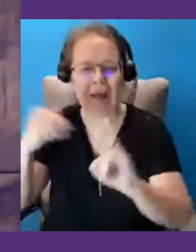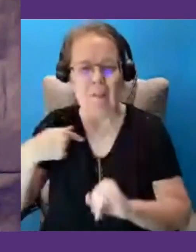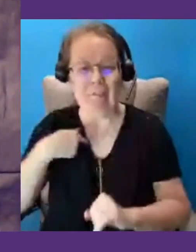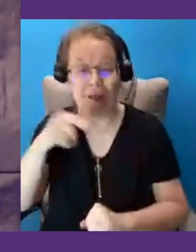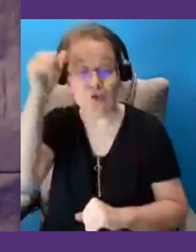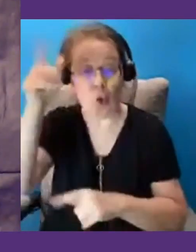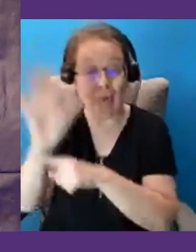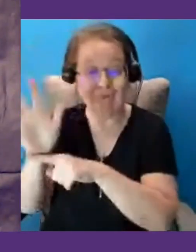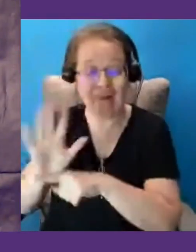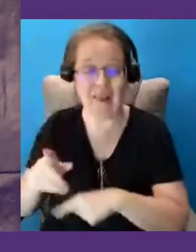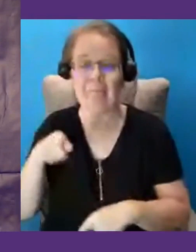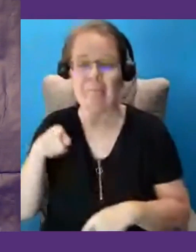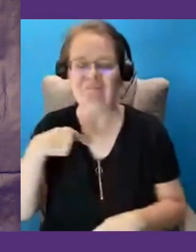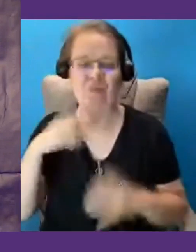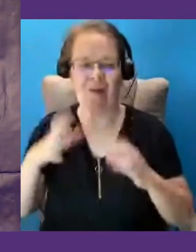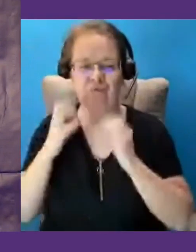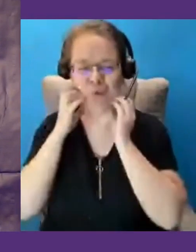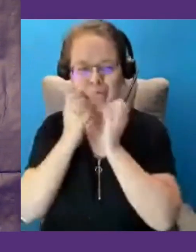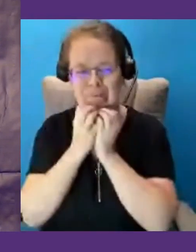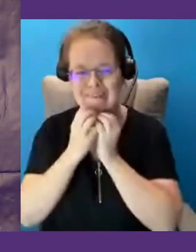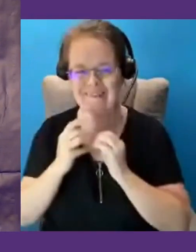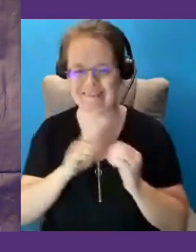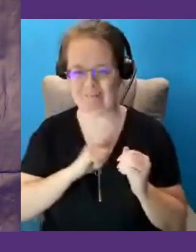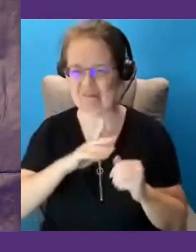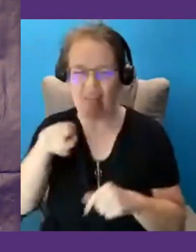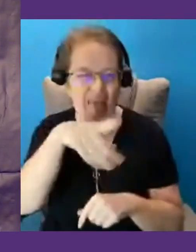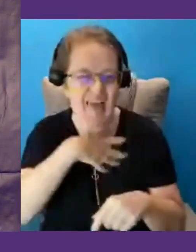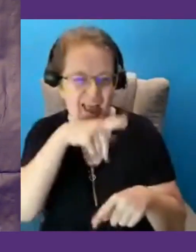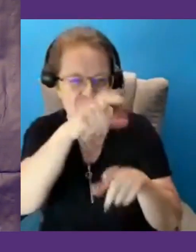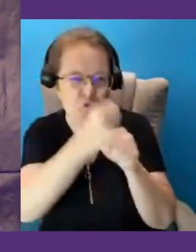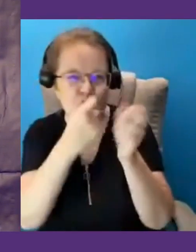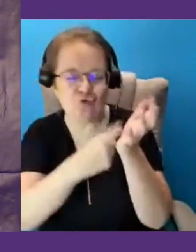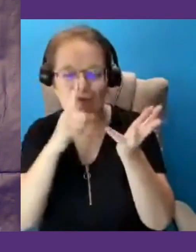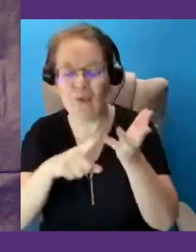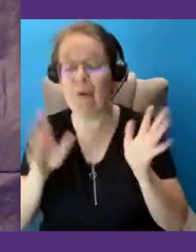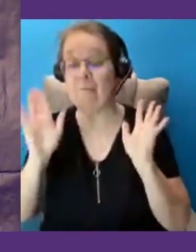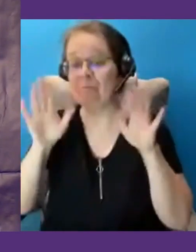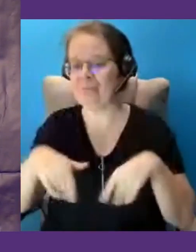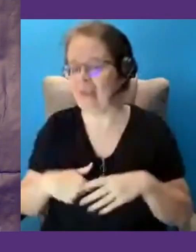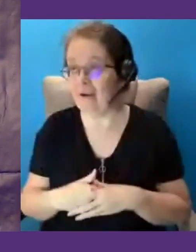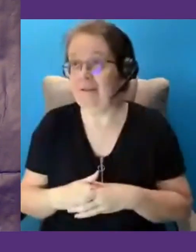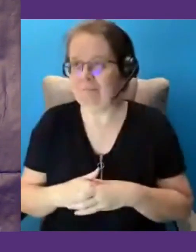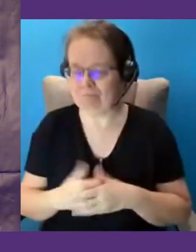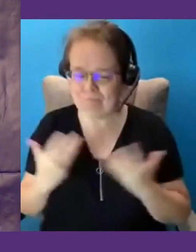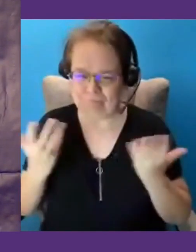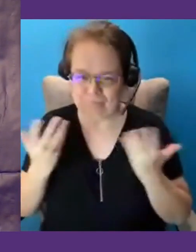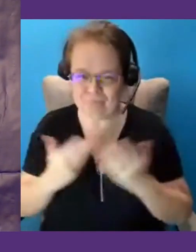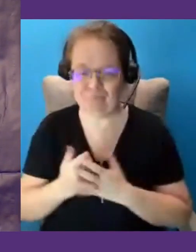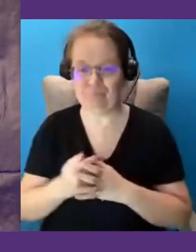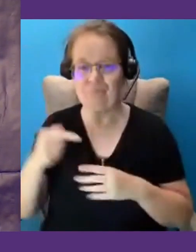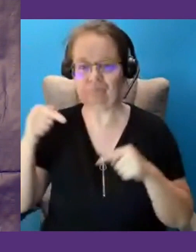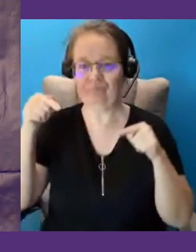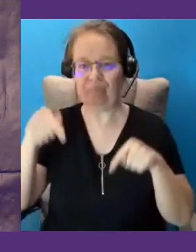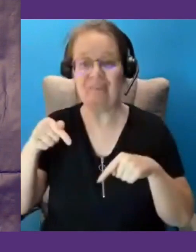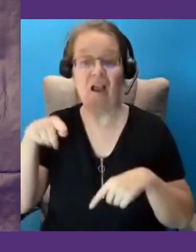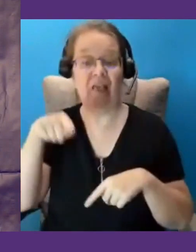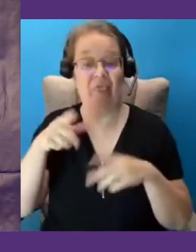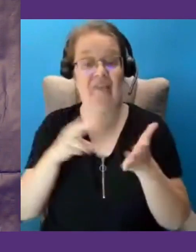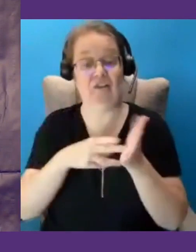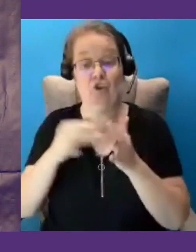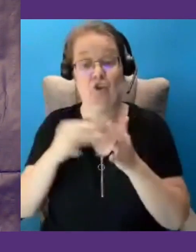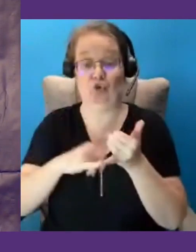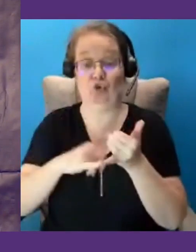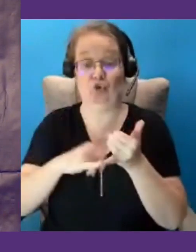cheap laugh out of some of the rest of you. So welcome to News UK. This is the home of The Sun, The Times, The Sunday Times, Virgin